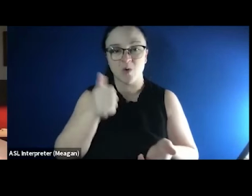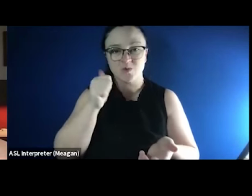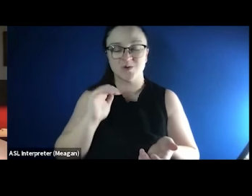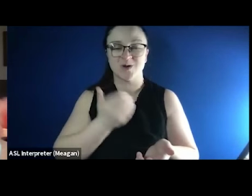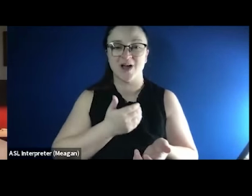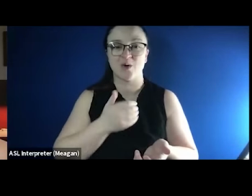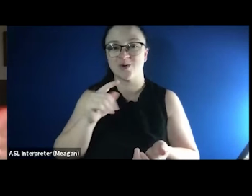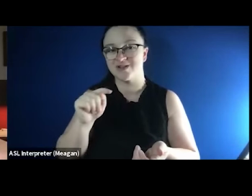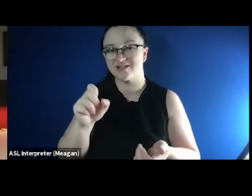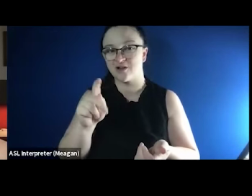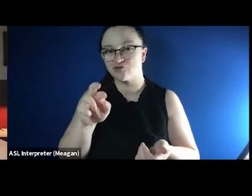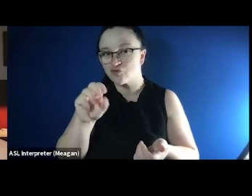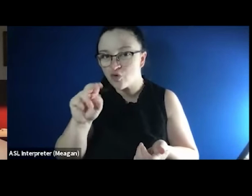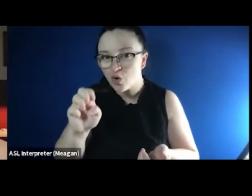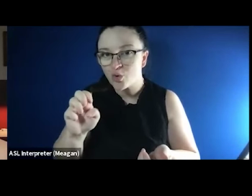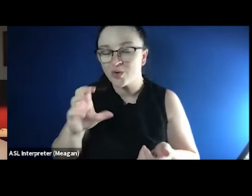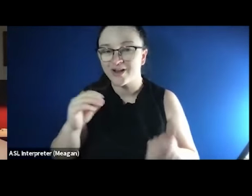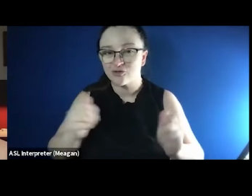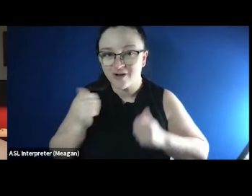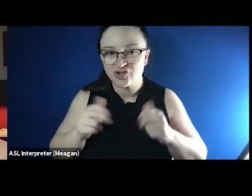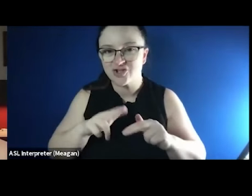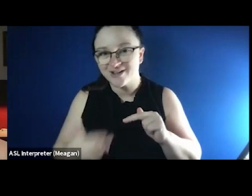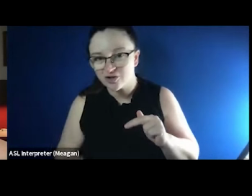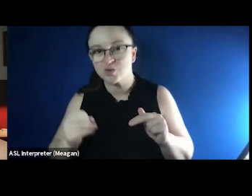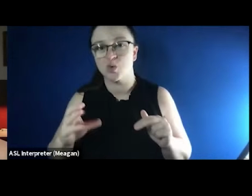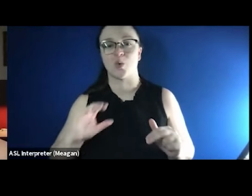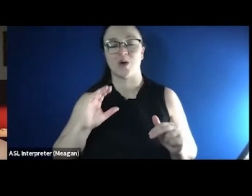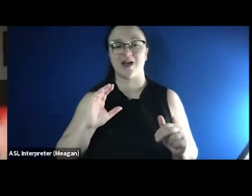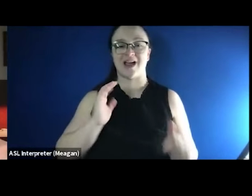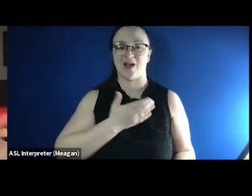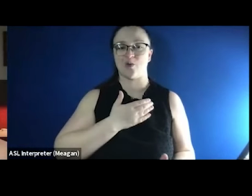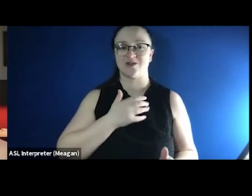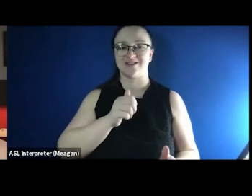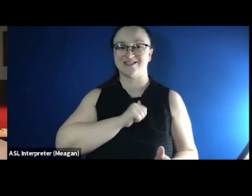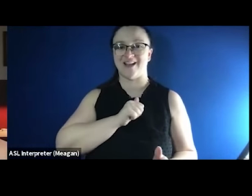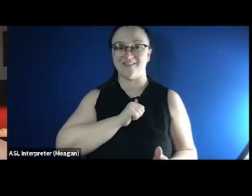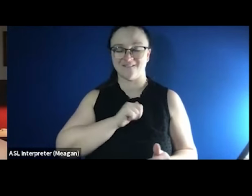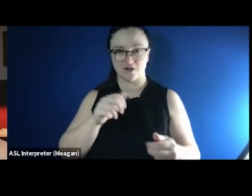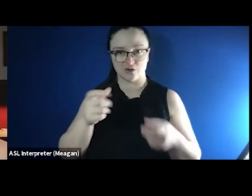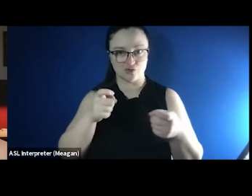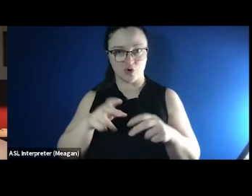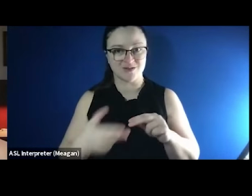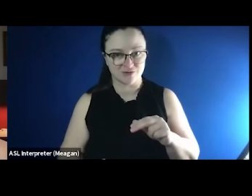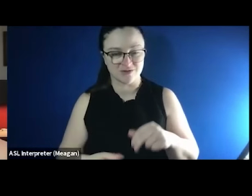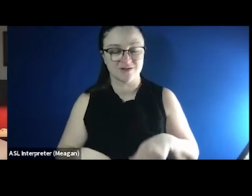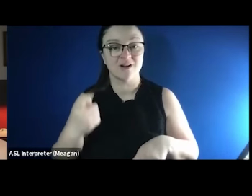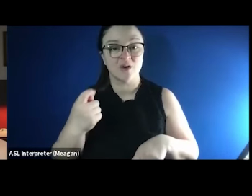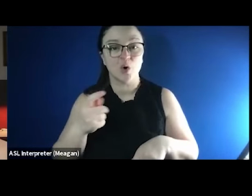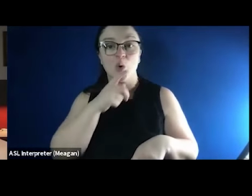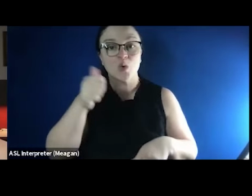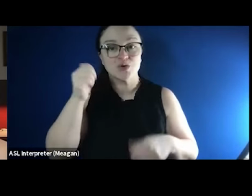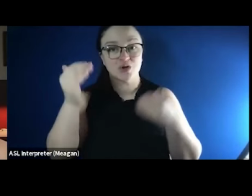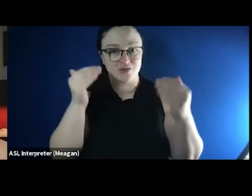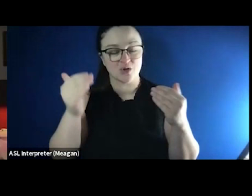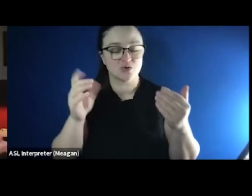aggression decrease, and thereby our self-control increases. However, again, older adults do in fact commit crime and some are